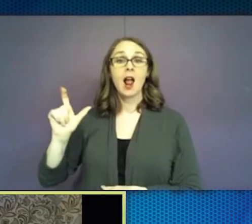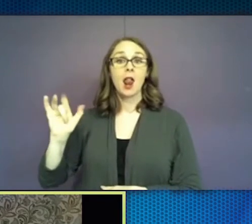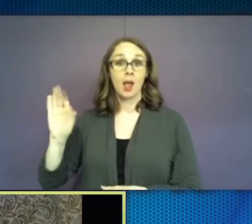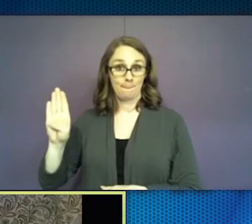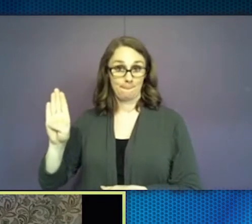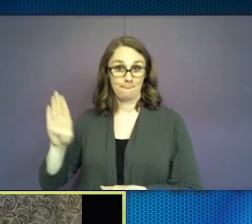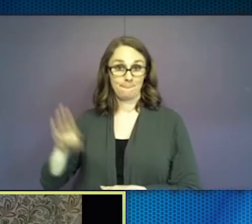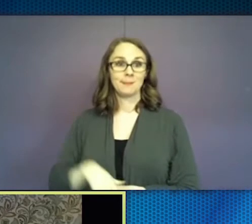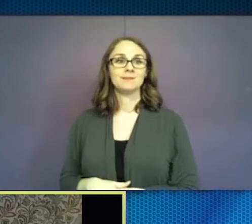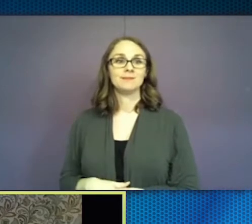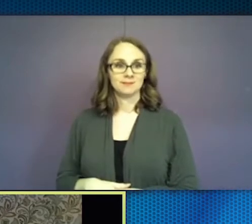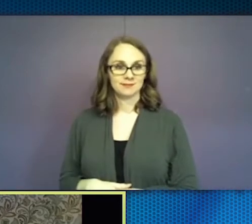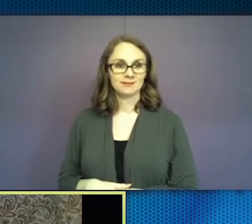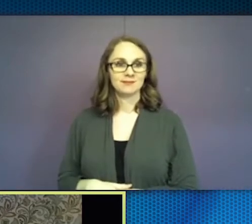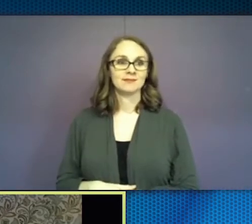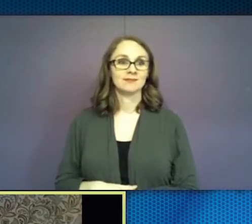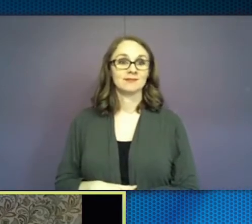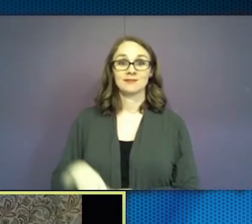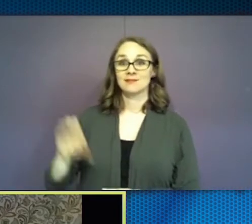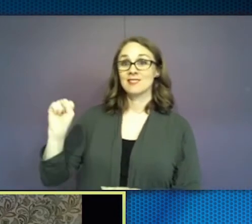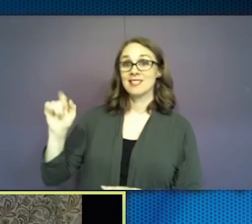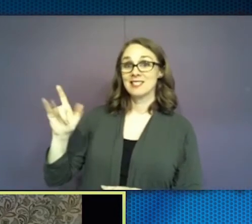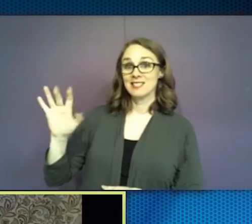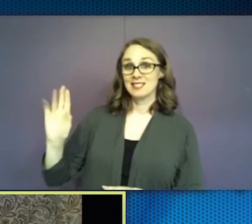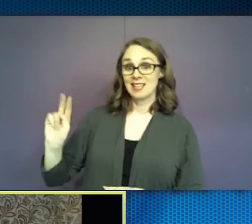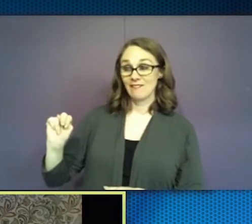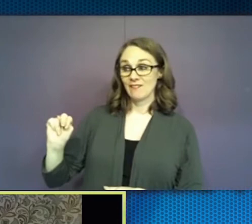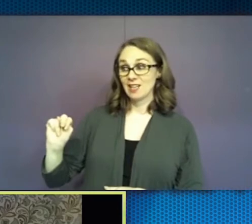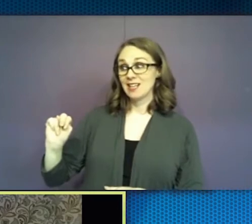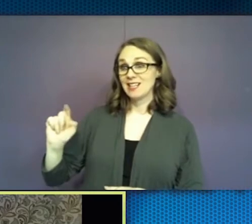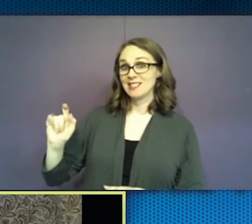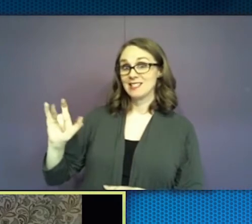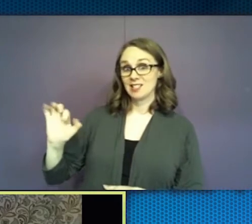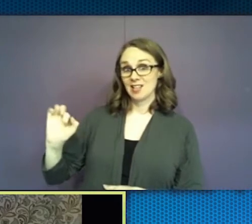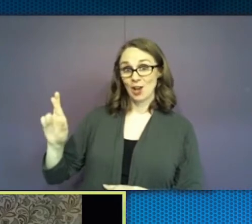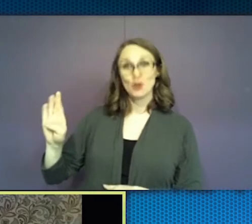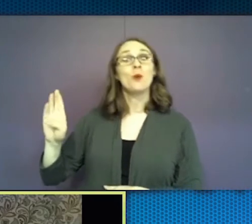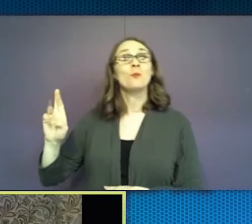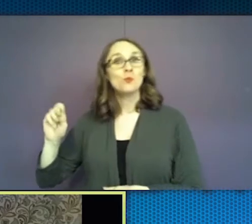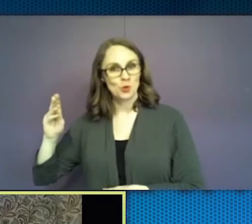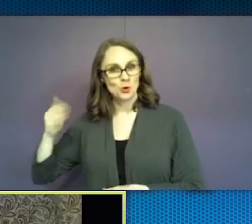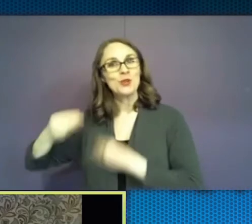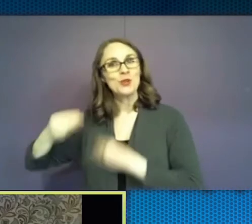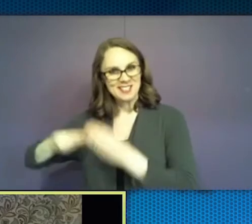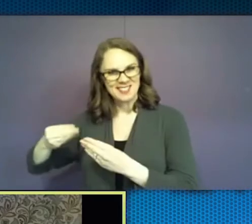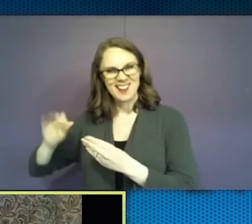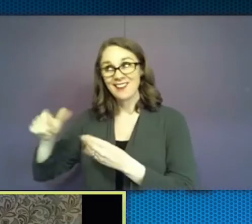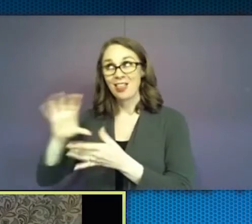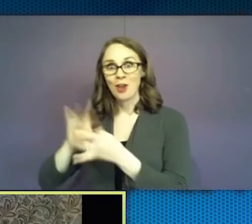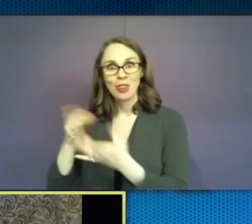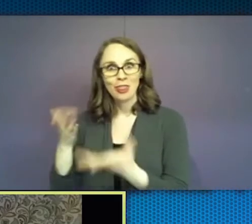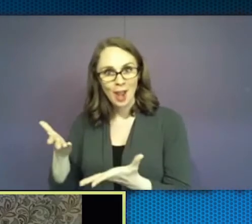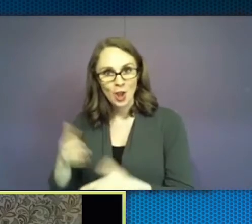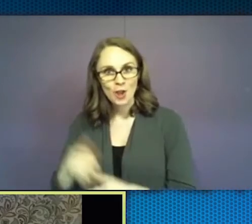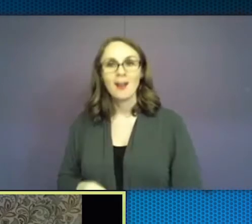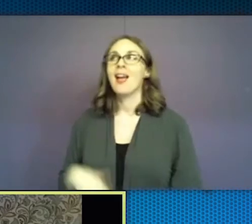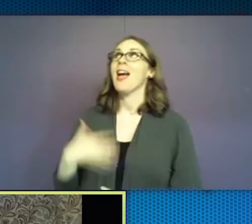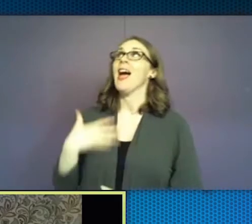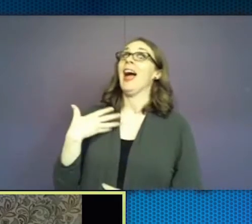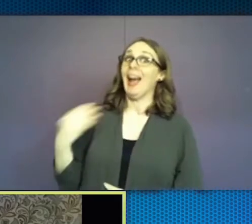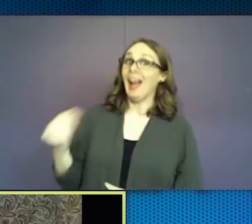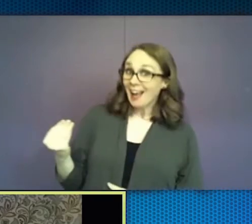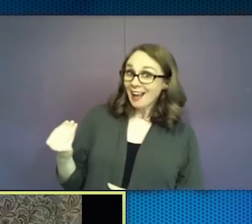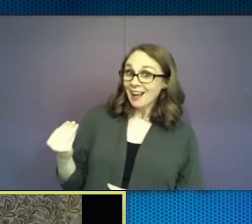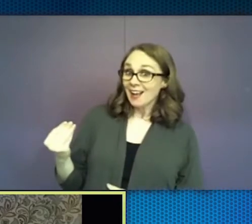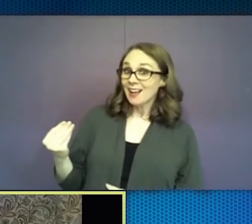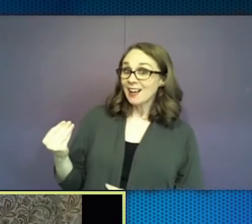And you know, Stephen Steiner, who built the home, was a Brunner descendant. So there's another connection there. And not